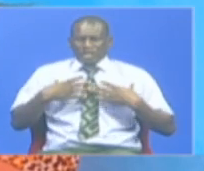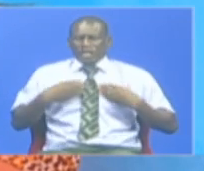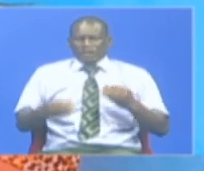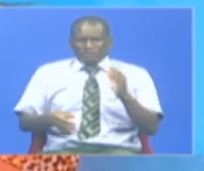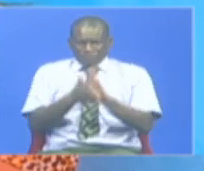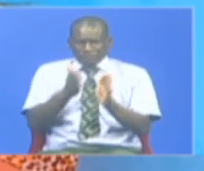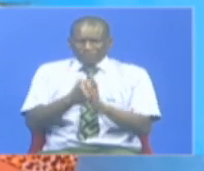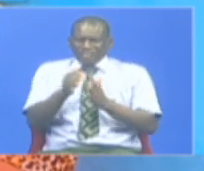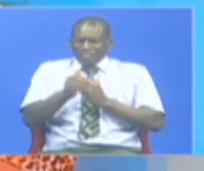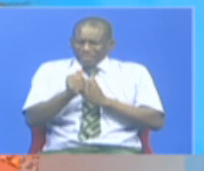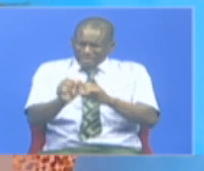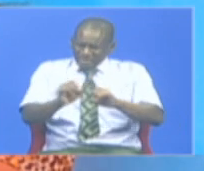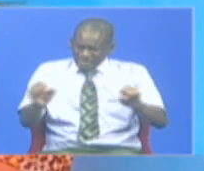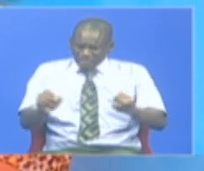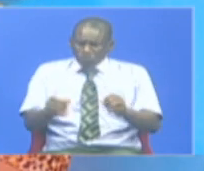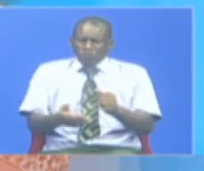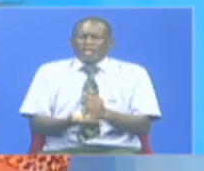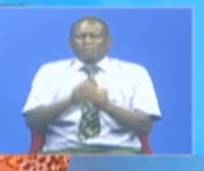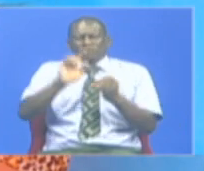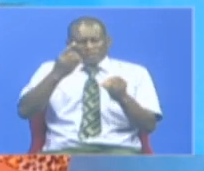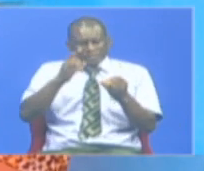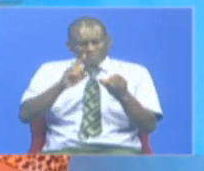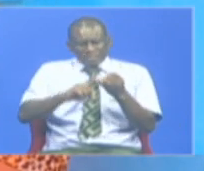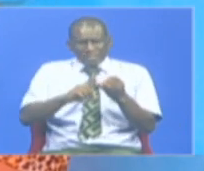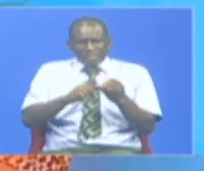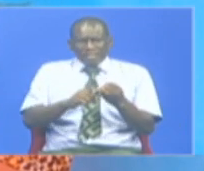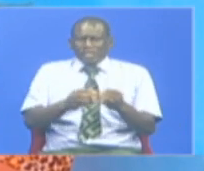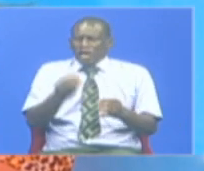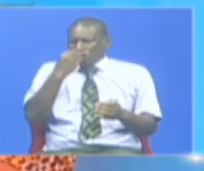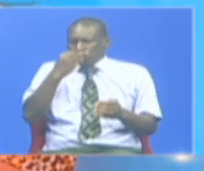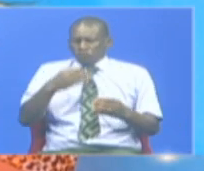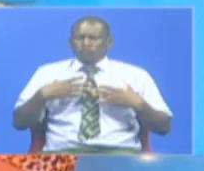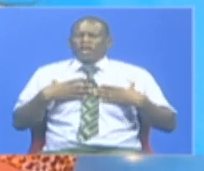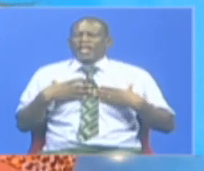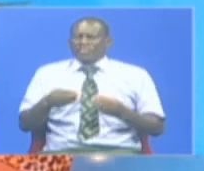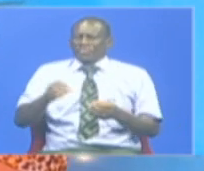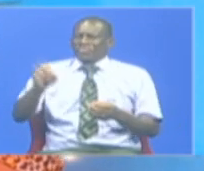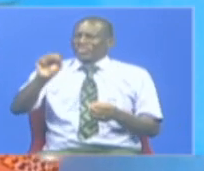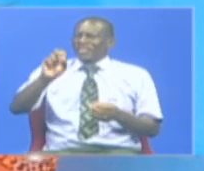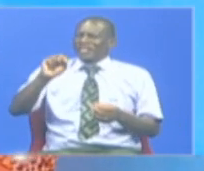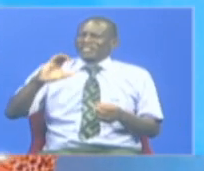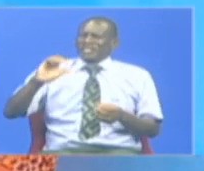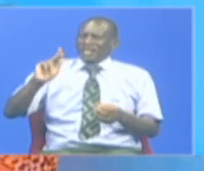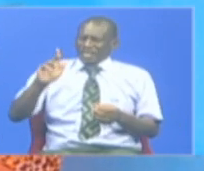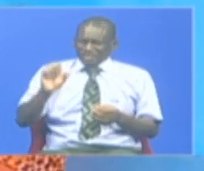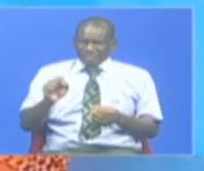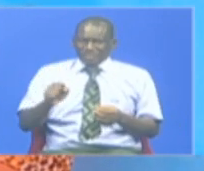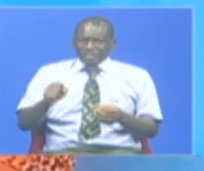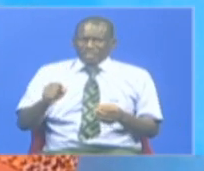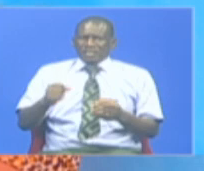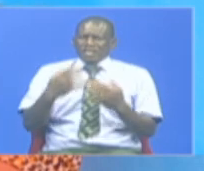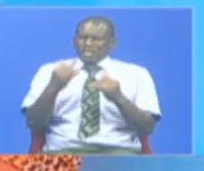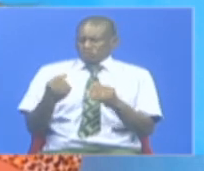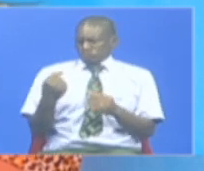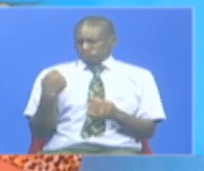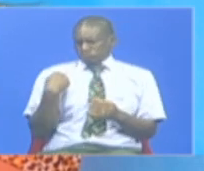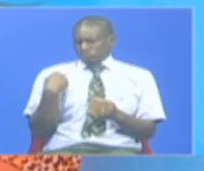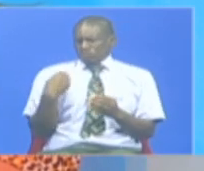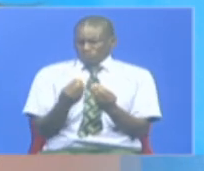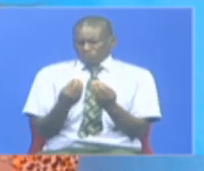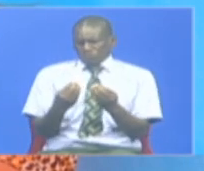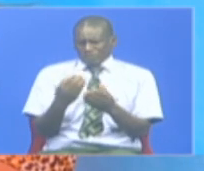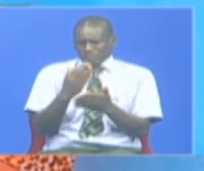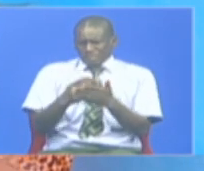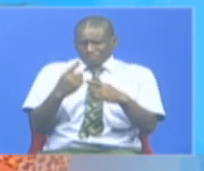will facilitate, one, a recipe for healthy snacks. Ladies and gentlemen, in recent decades, we